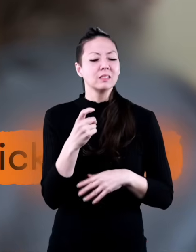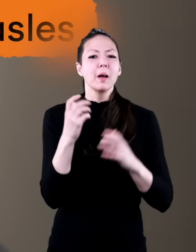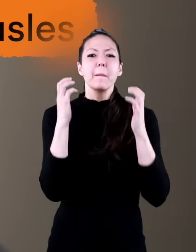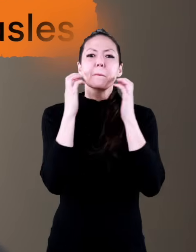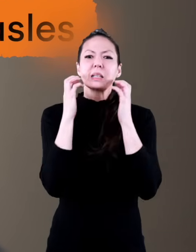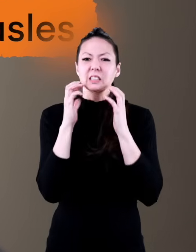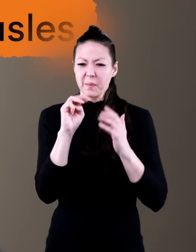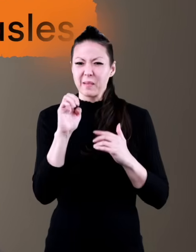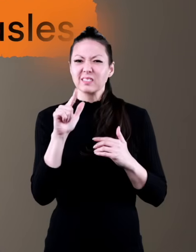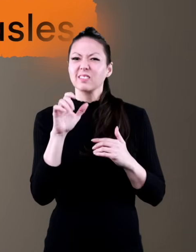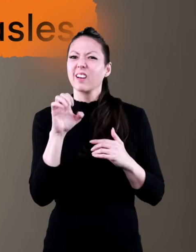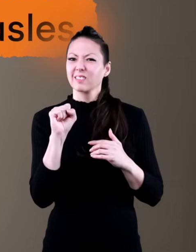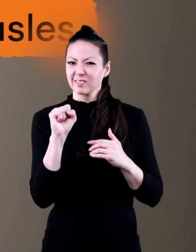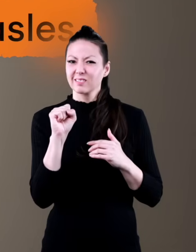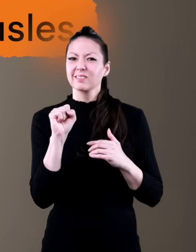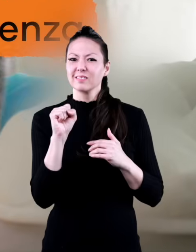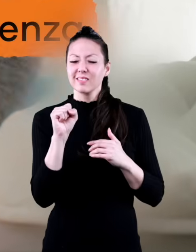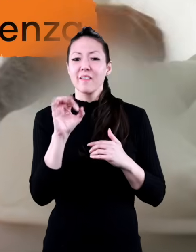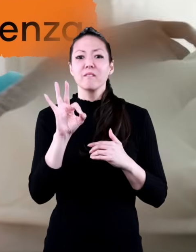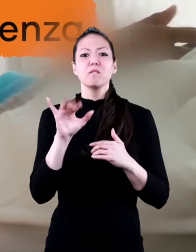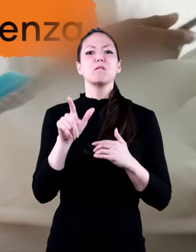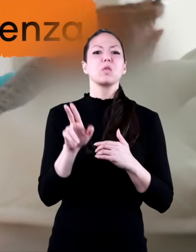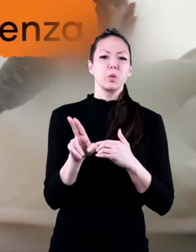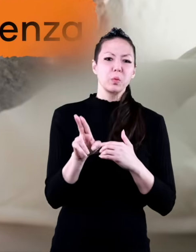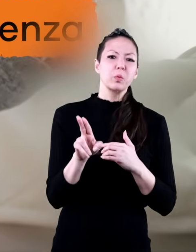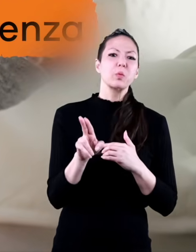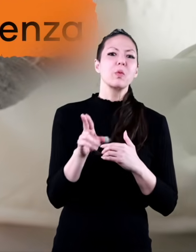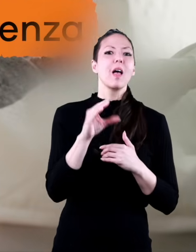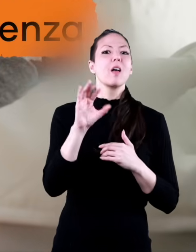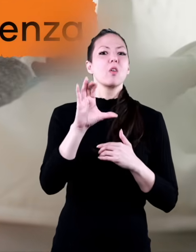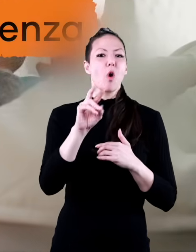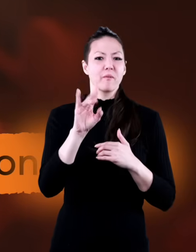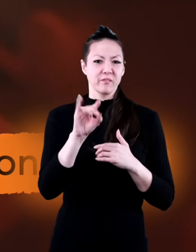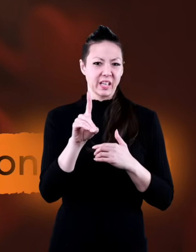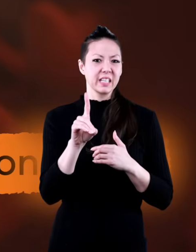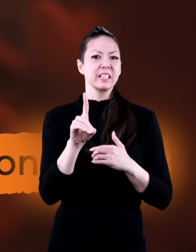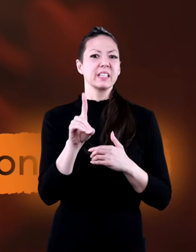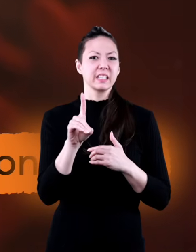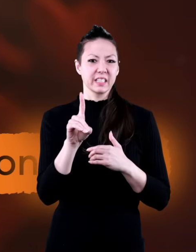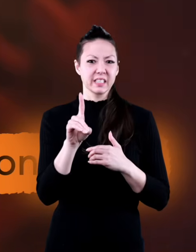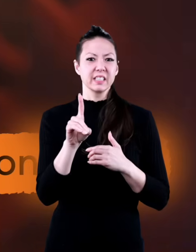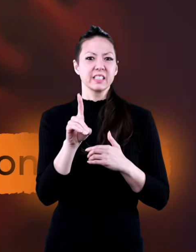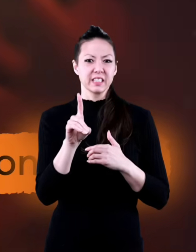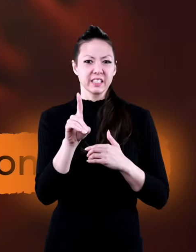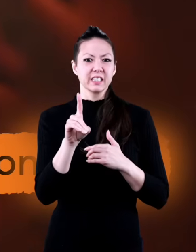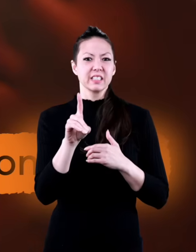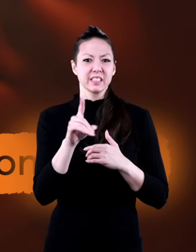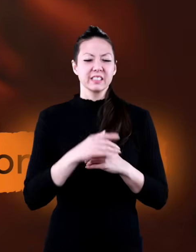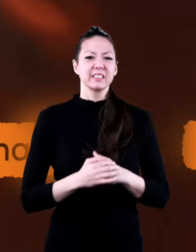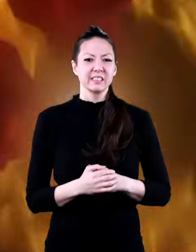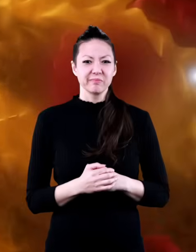measles influenza and coronavirus